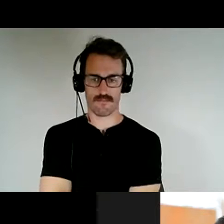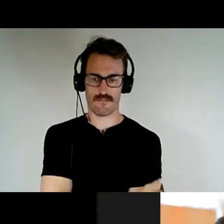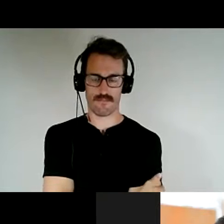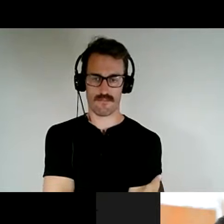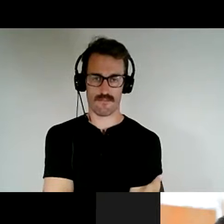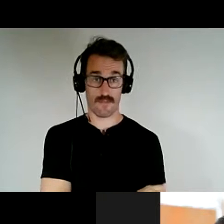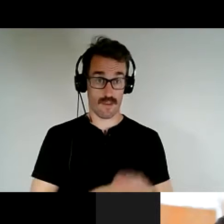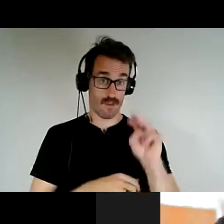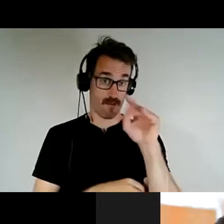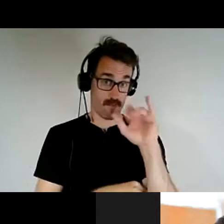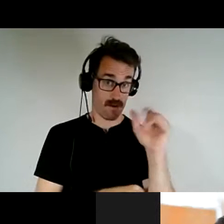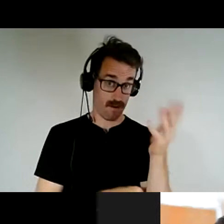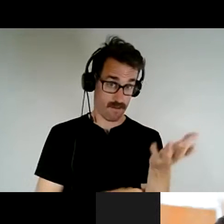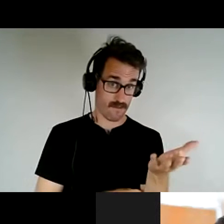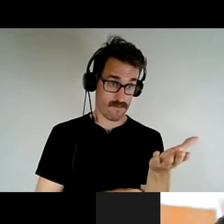Is Mary there?